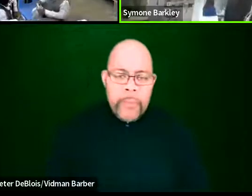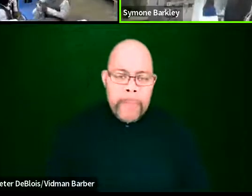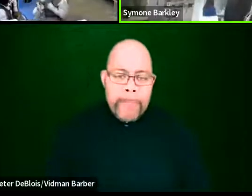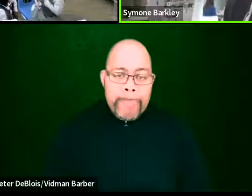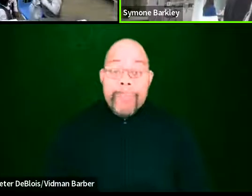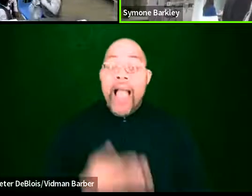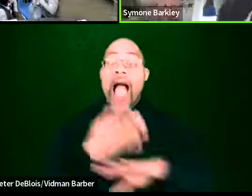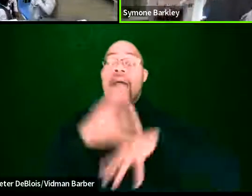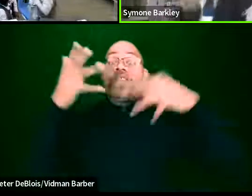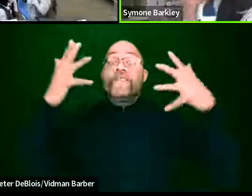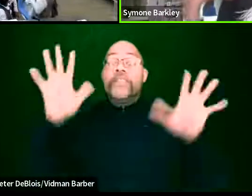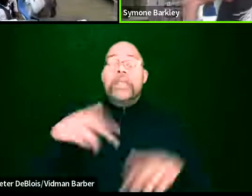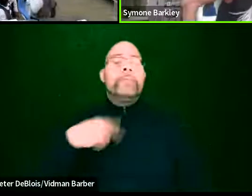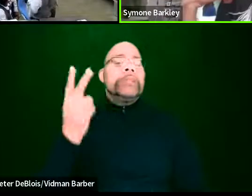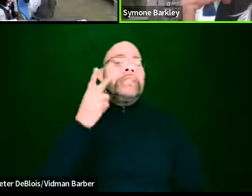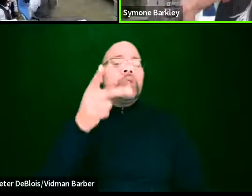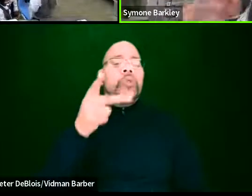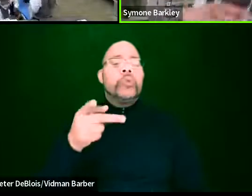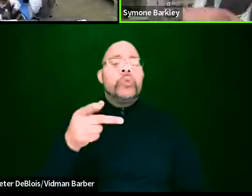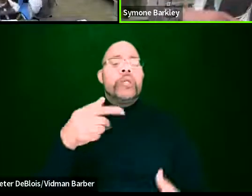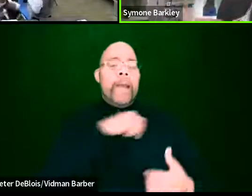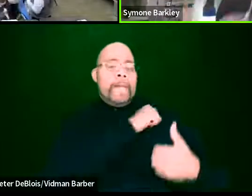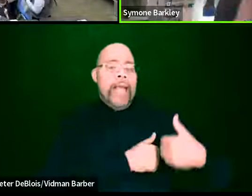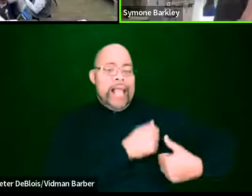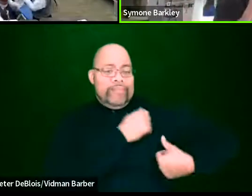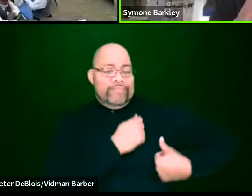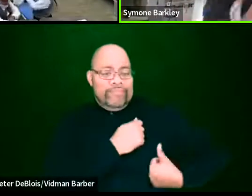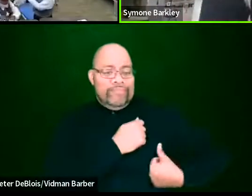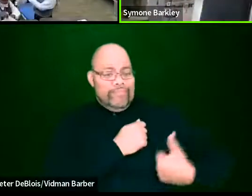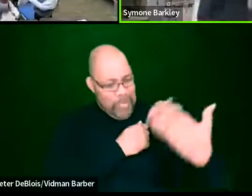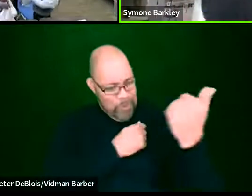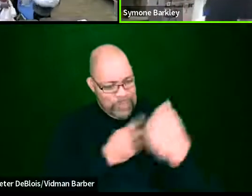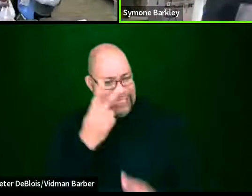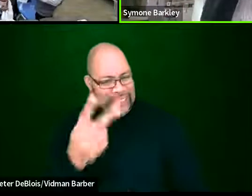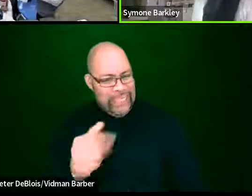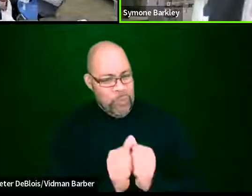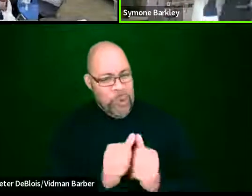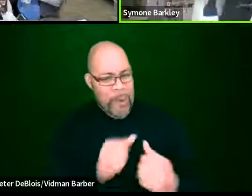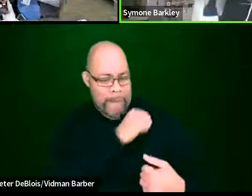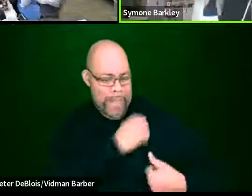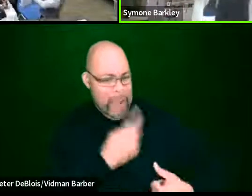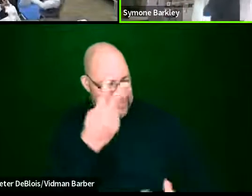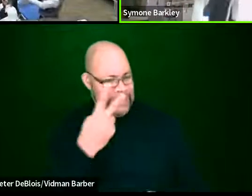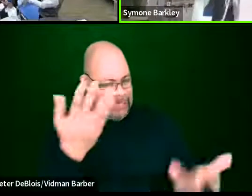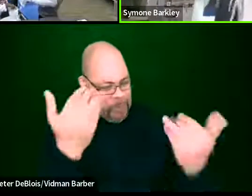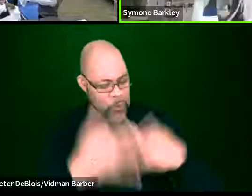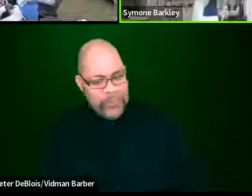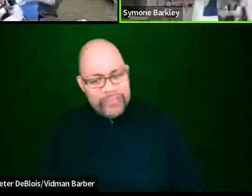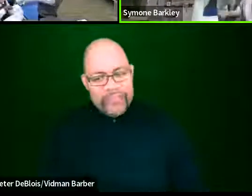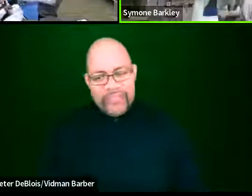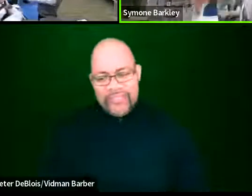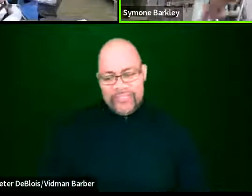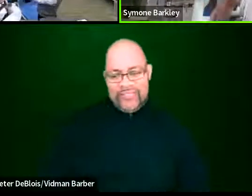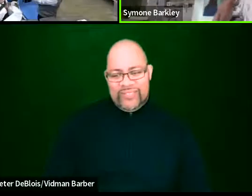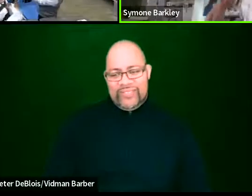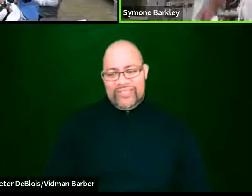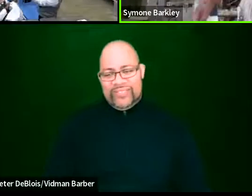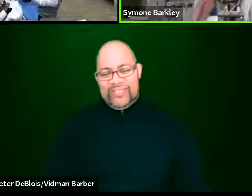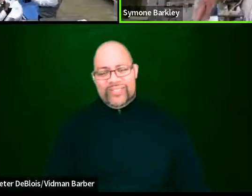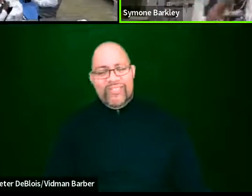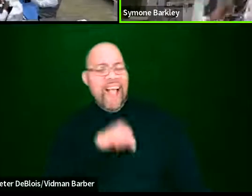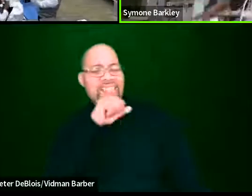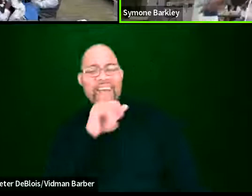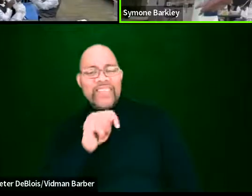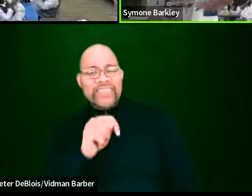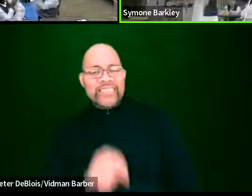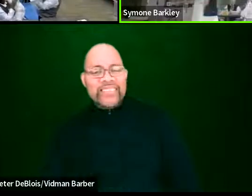After you finish, let me see you all put your bags on. Yes, come on. Let me see y'all with y'all bags. Yes, I love it. Give